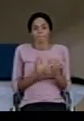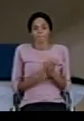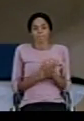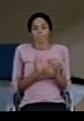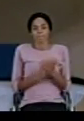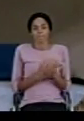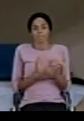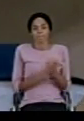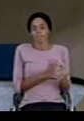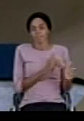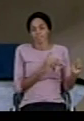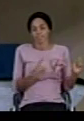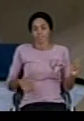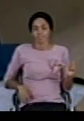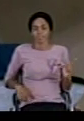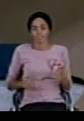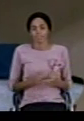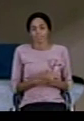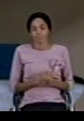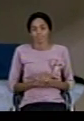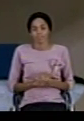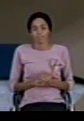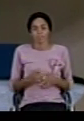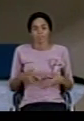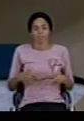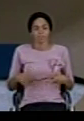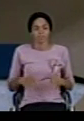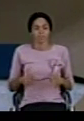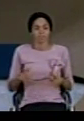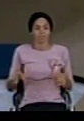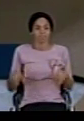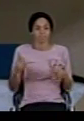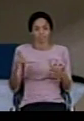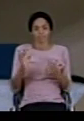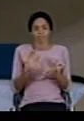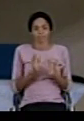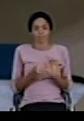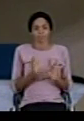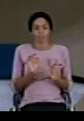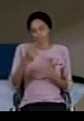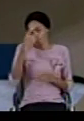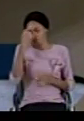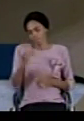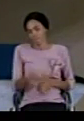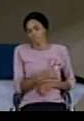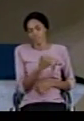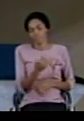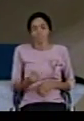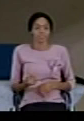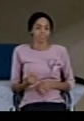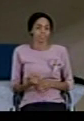Lord. We now go online for another striking testimony.